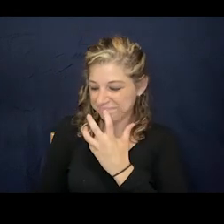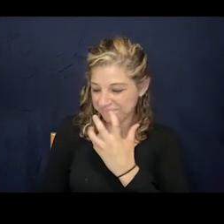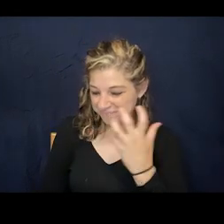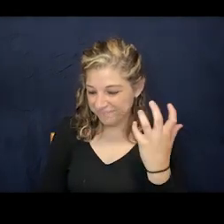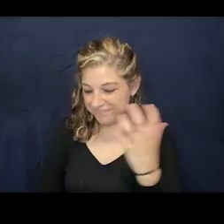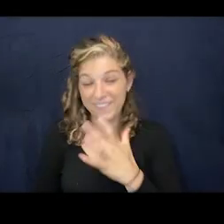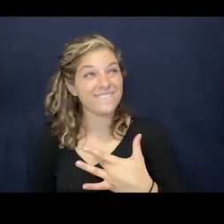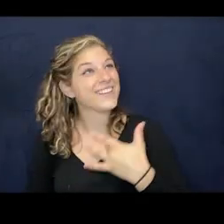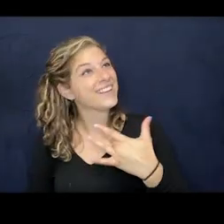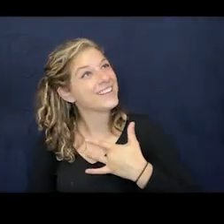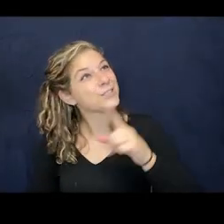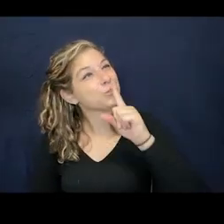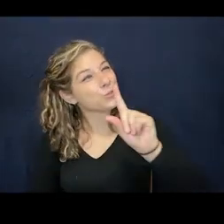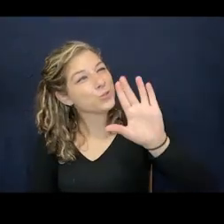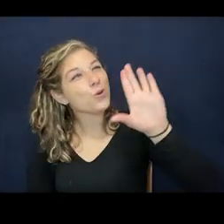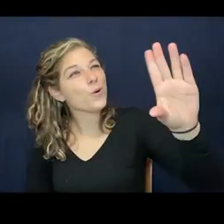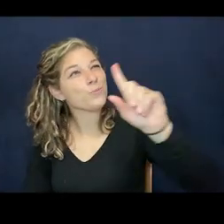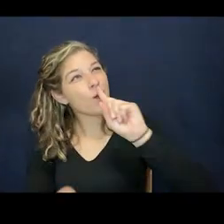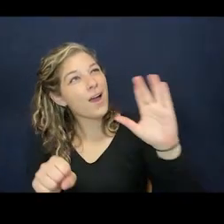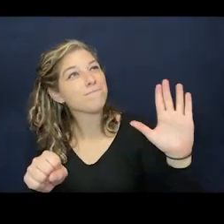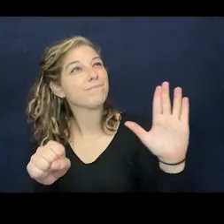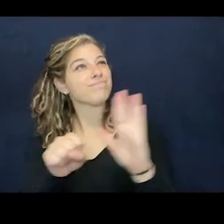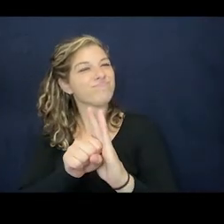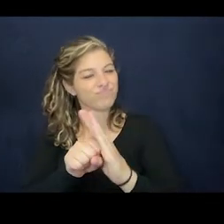the promise of you.